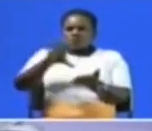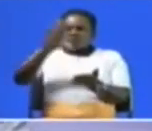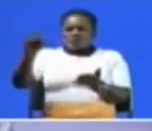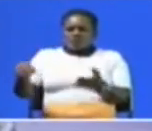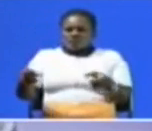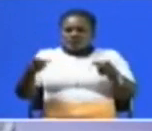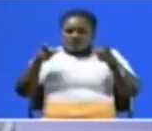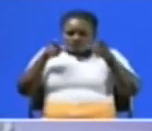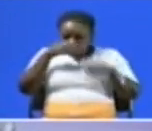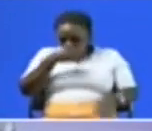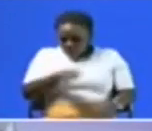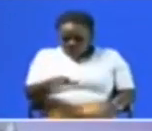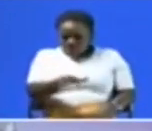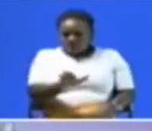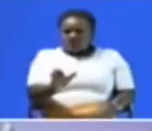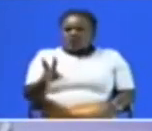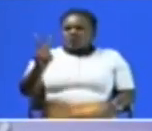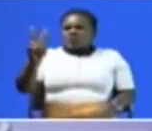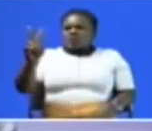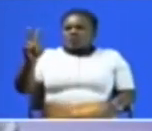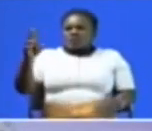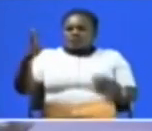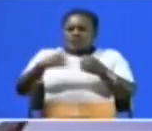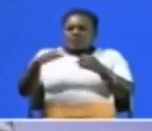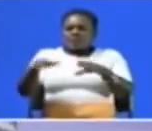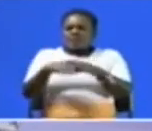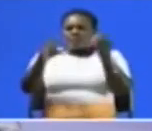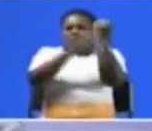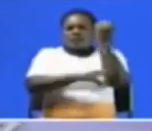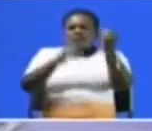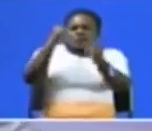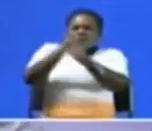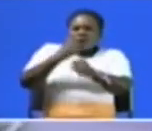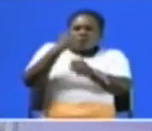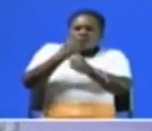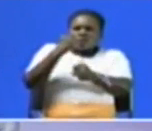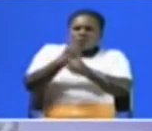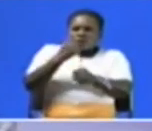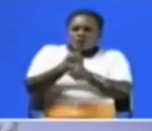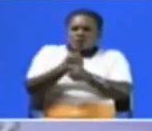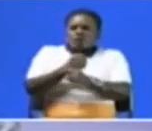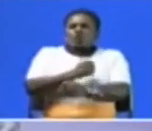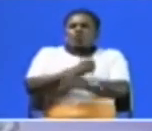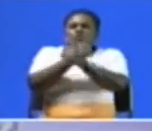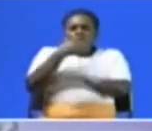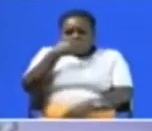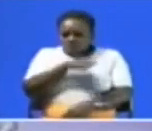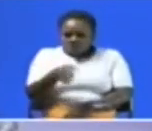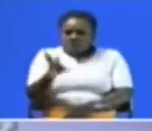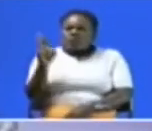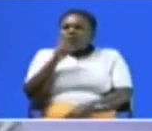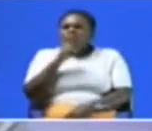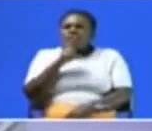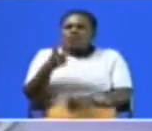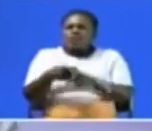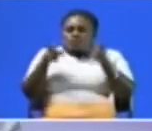African Elephant Coalition, a consortium of 29 member countries, is working round the clock to rid Kenya's elephant population of threats